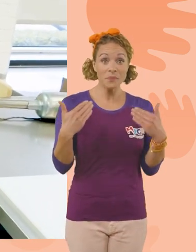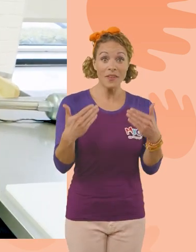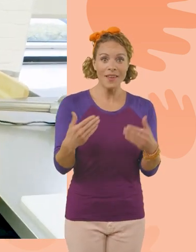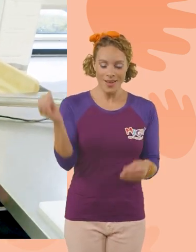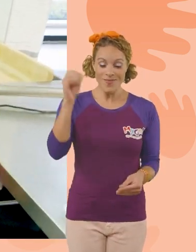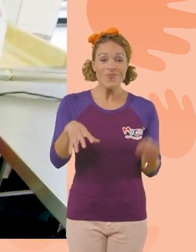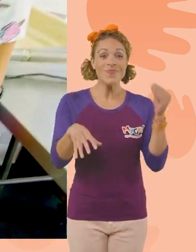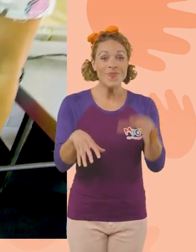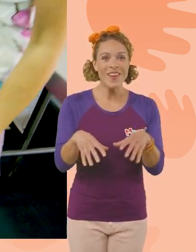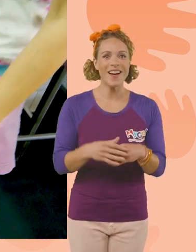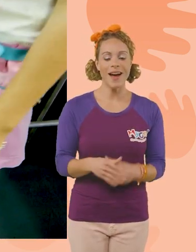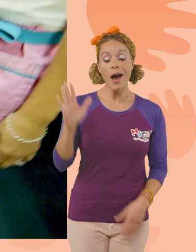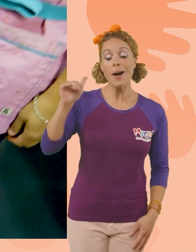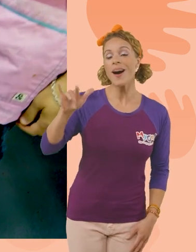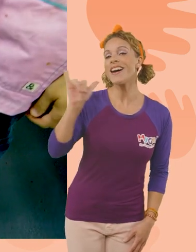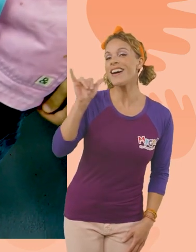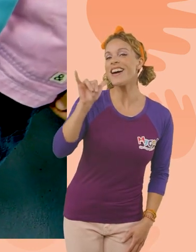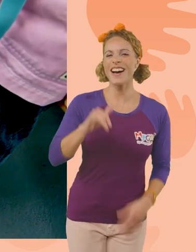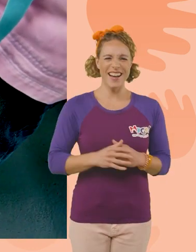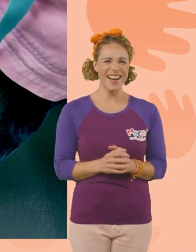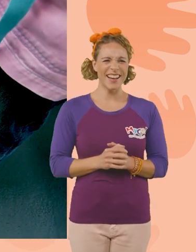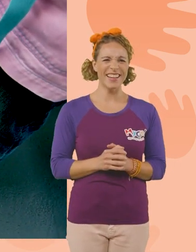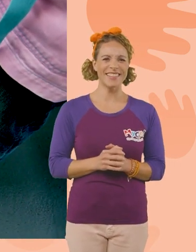it in. Okay. Bye-bye, spinach.